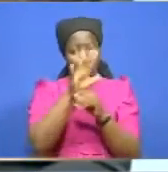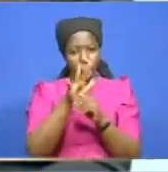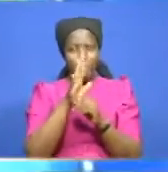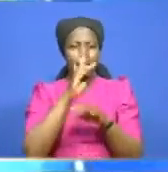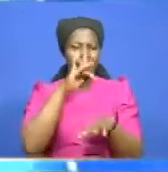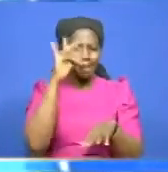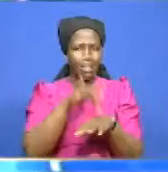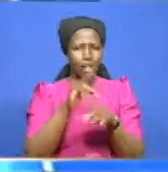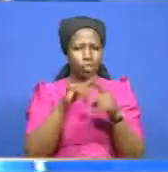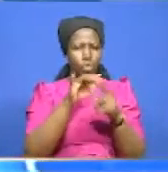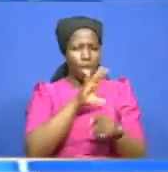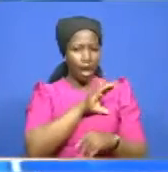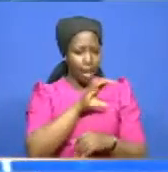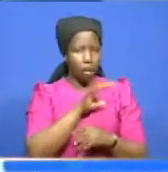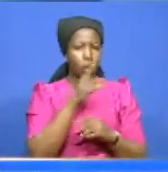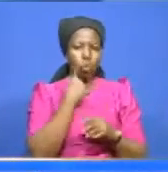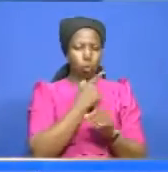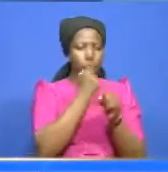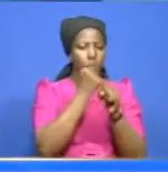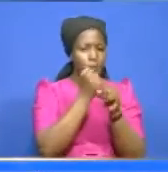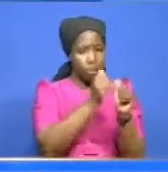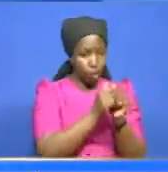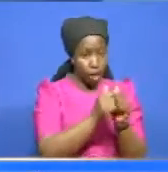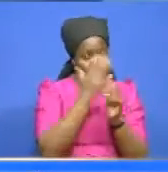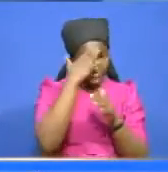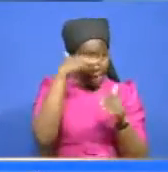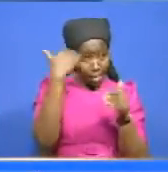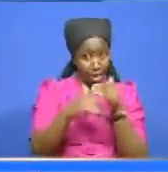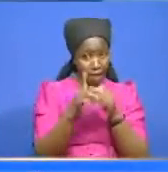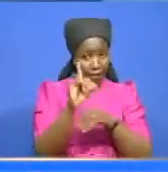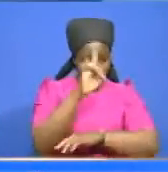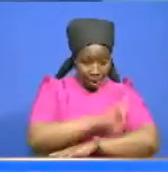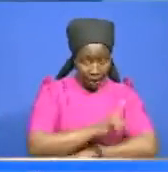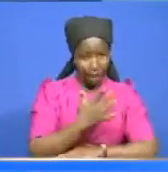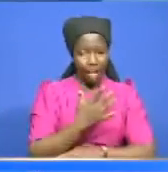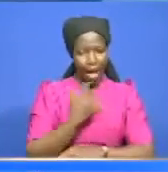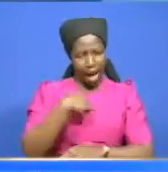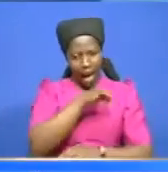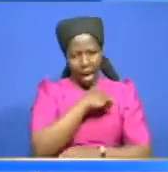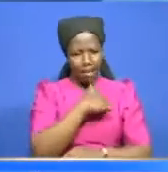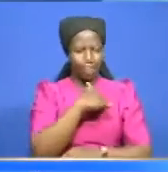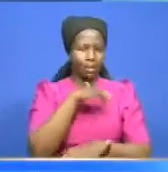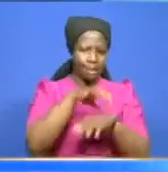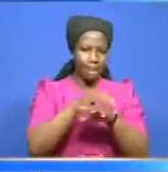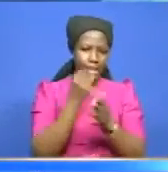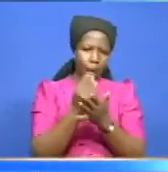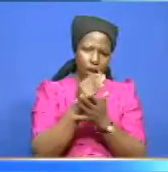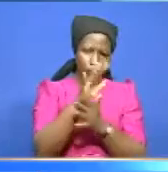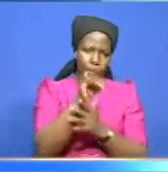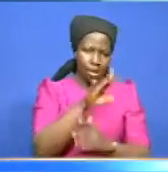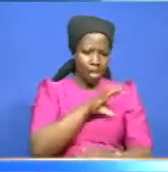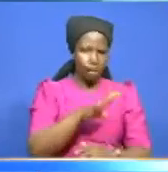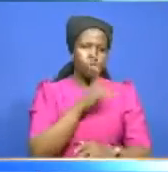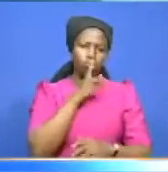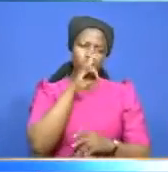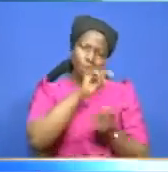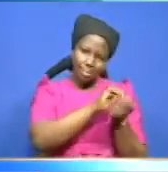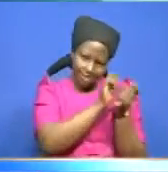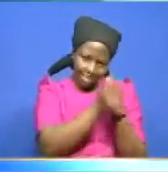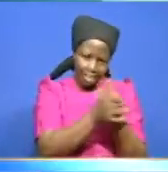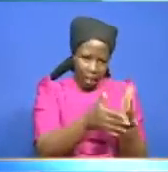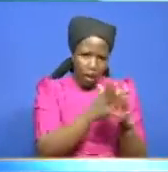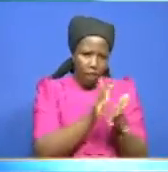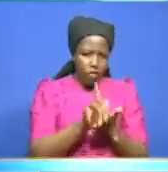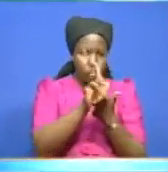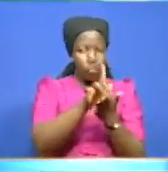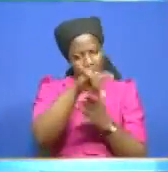sensitive to the customers that we do business with, because at the end of the day, we draw from them. So restructuring is one way of looking at it, but it